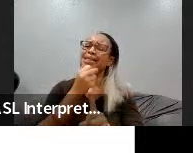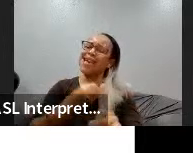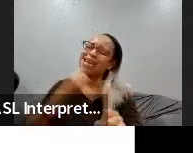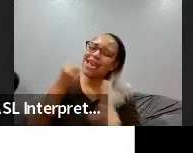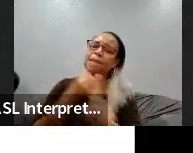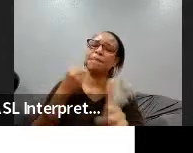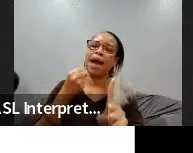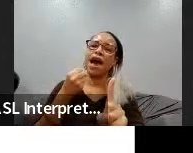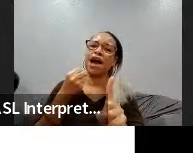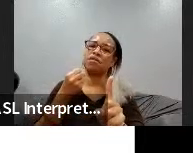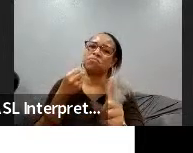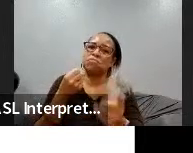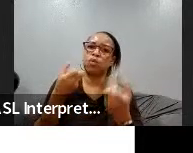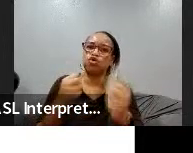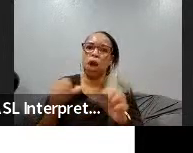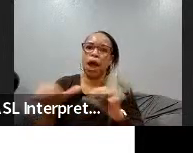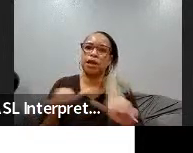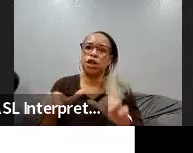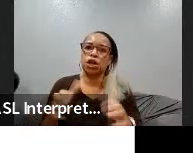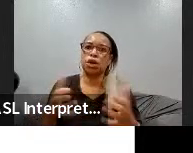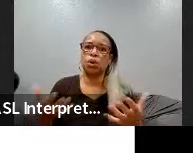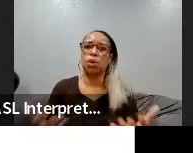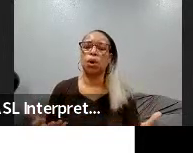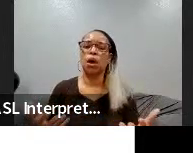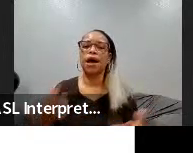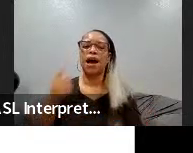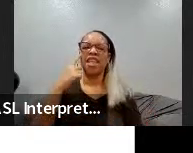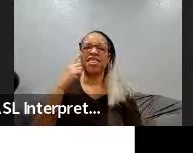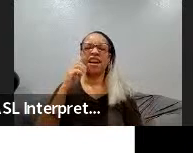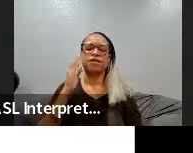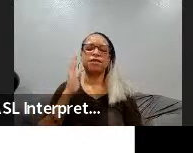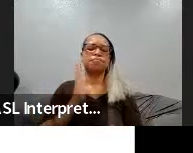to make. So I think I'll end there.